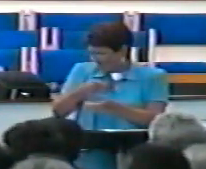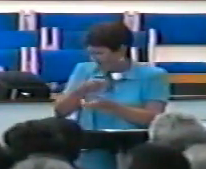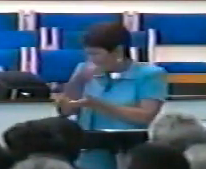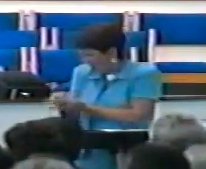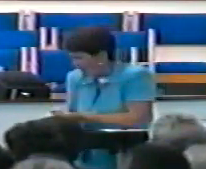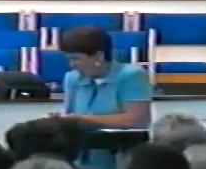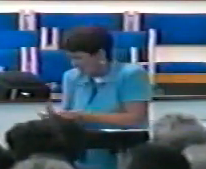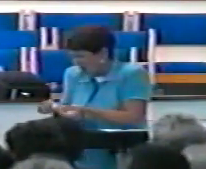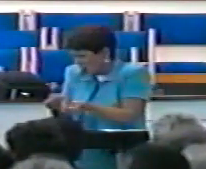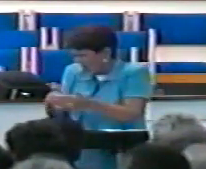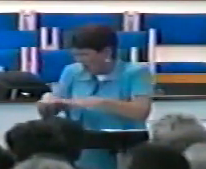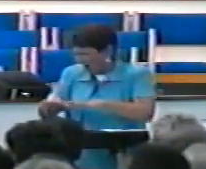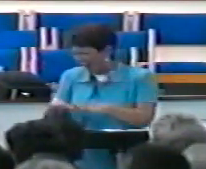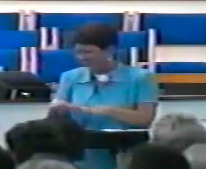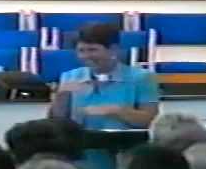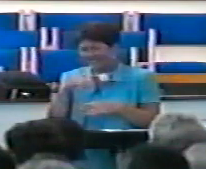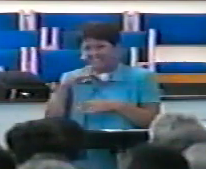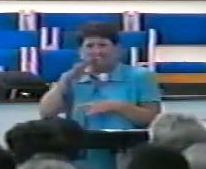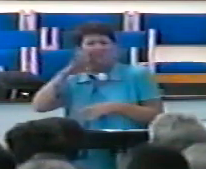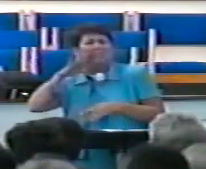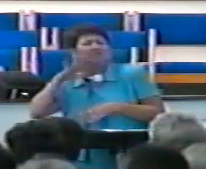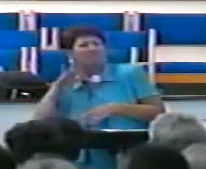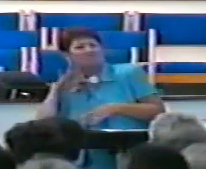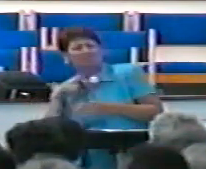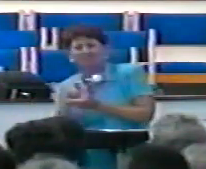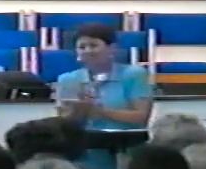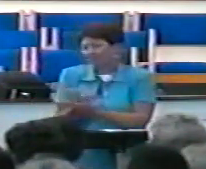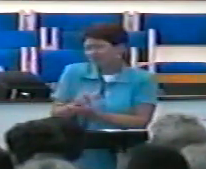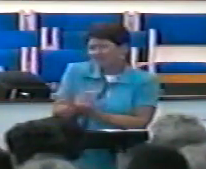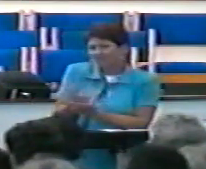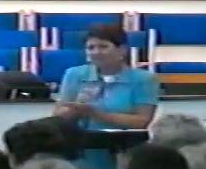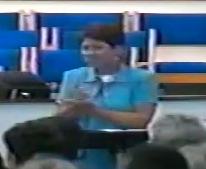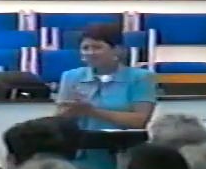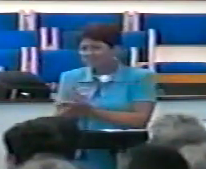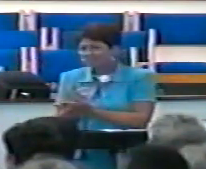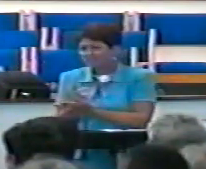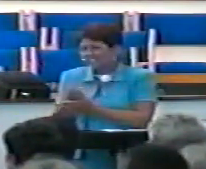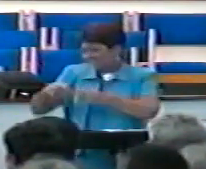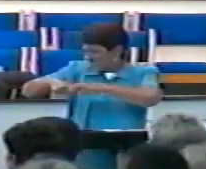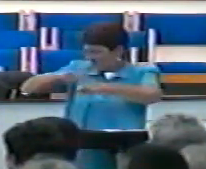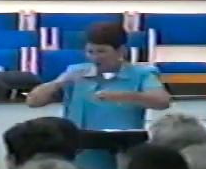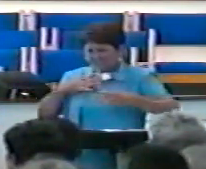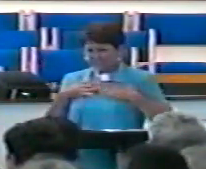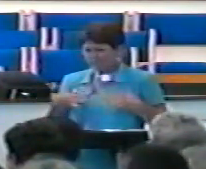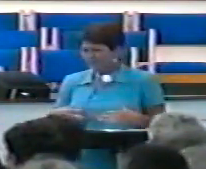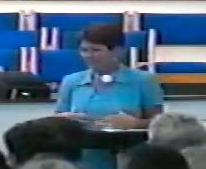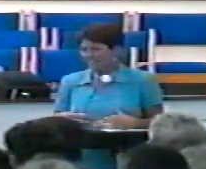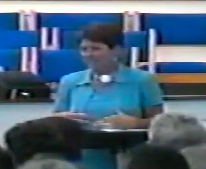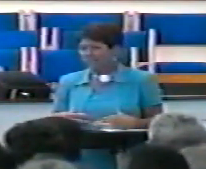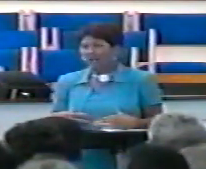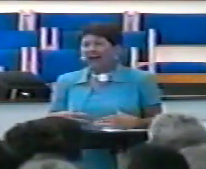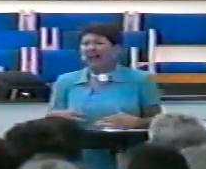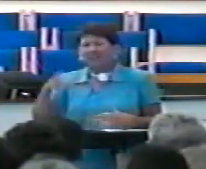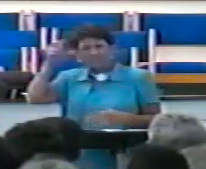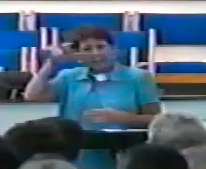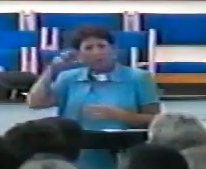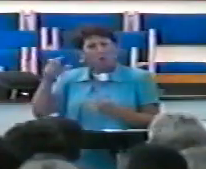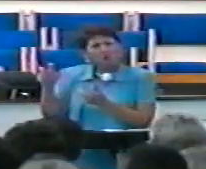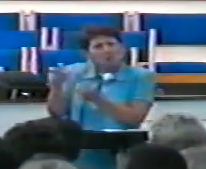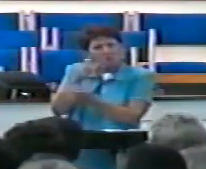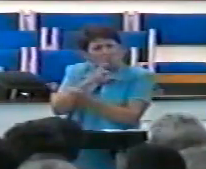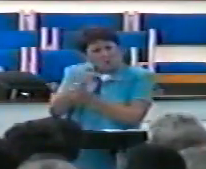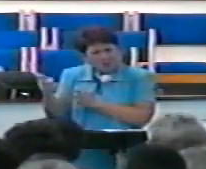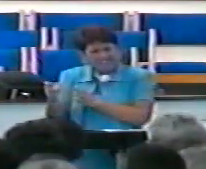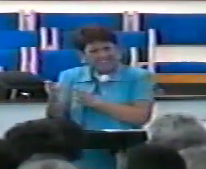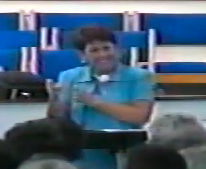away, the Scripture says. The devil was ruining this boy's life. We have young people who are drug addicts before they get